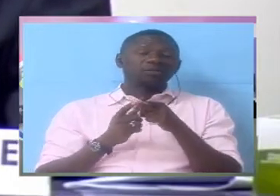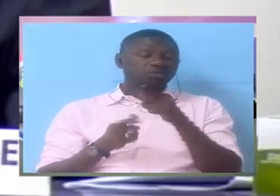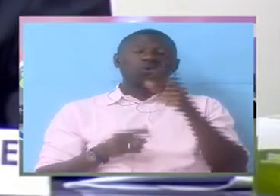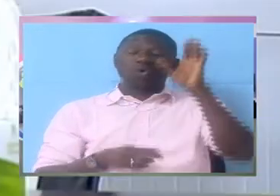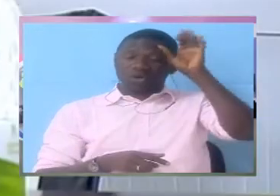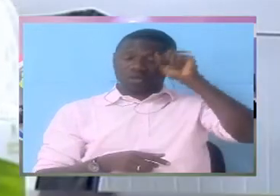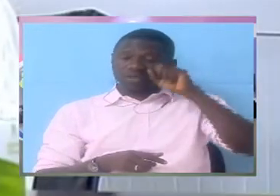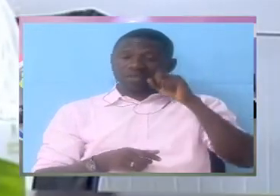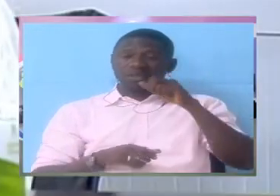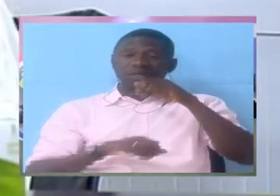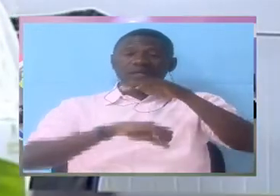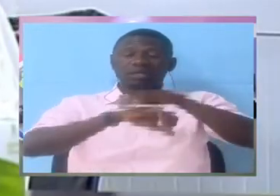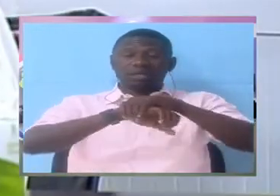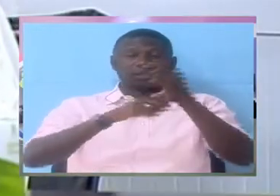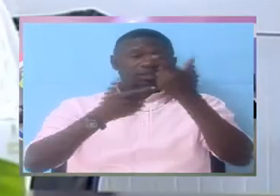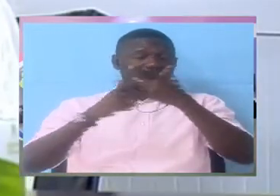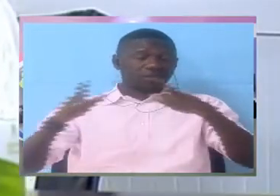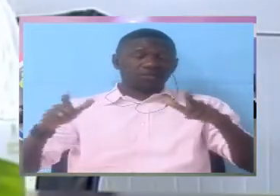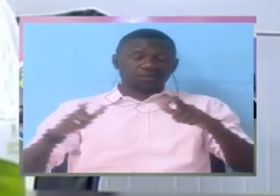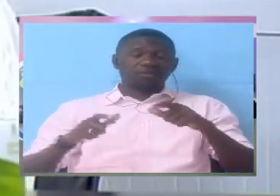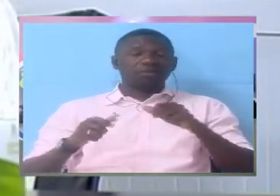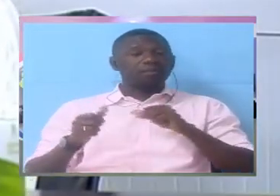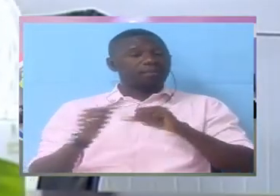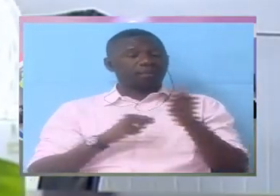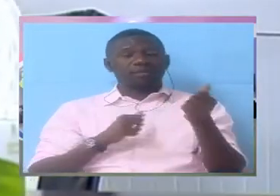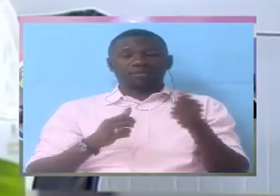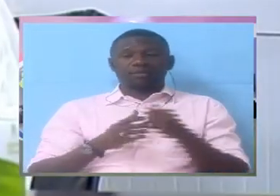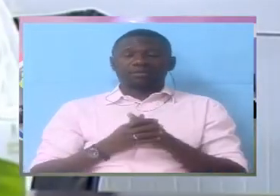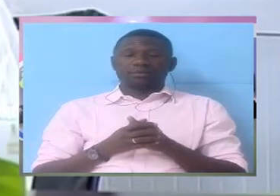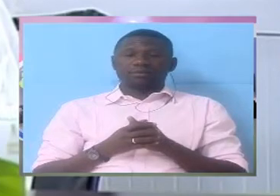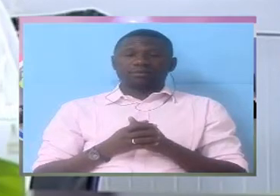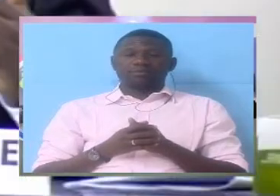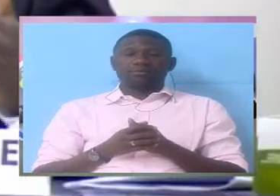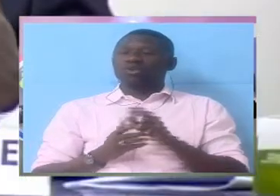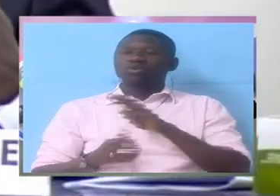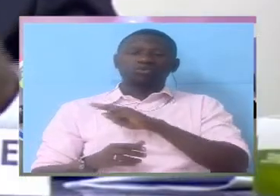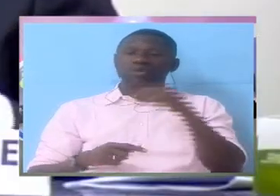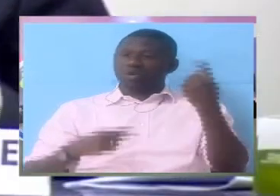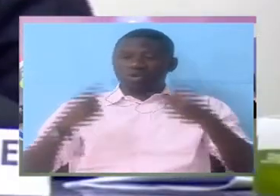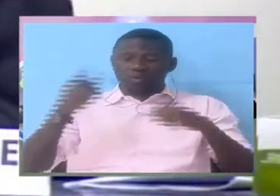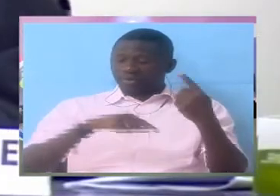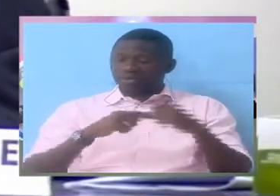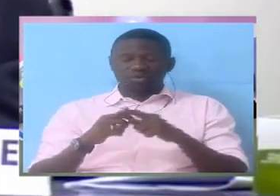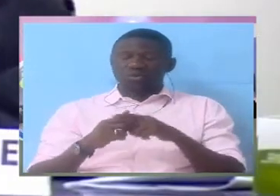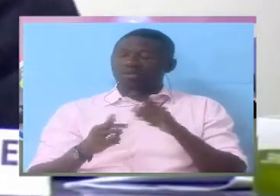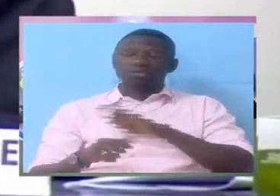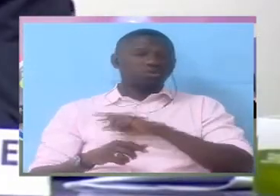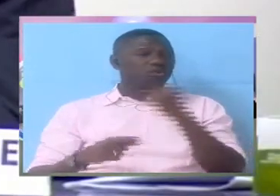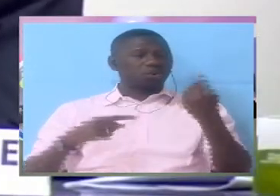well. No, you have a better command than me. But it's not a competition.